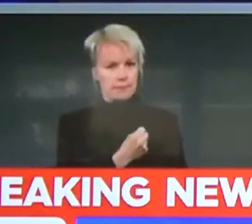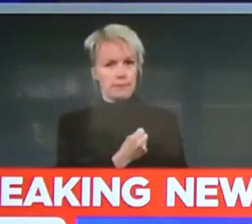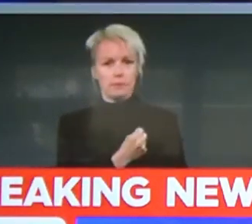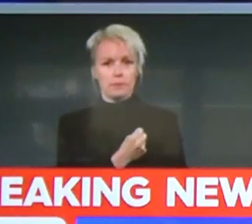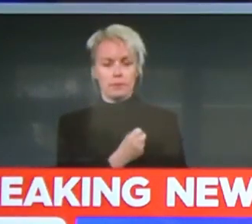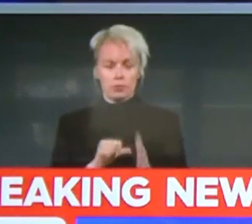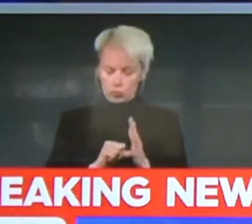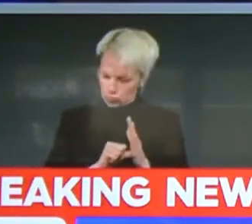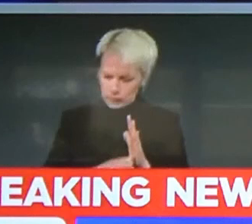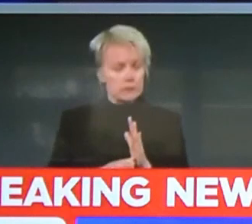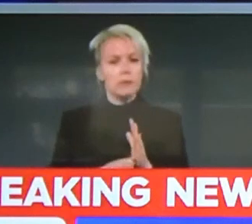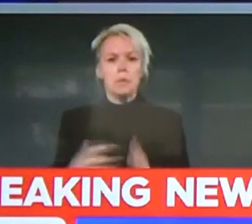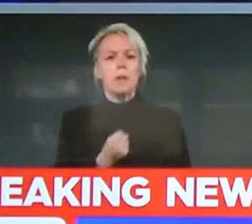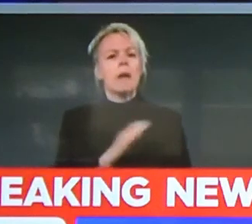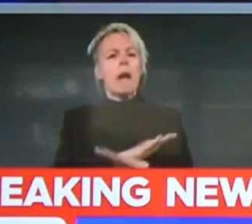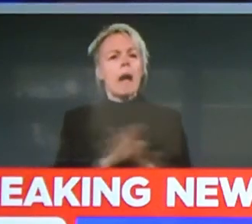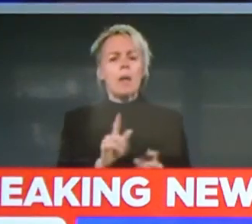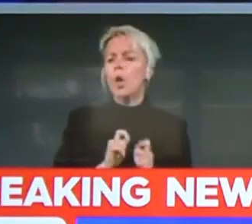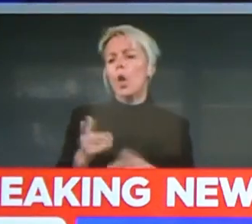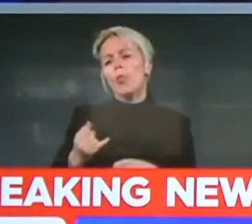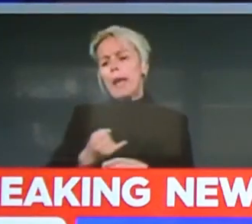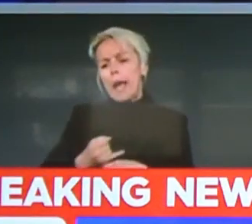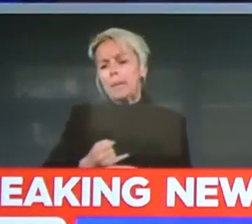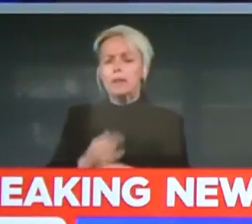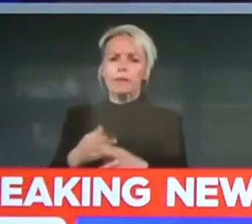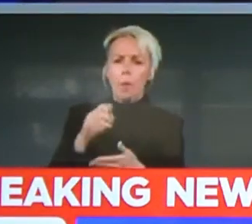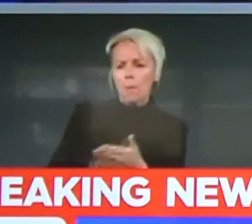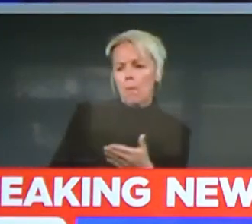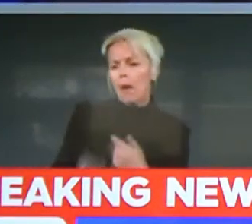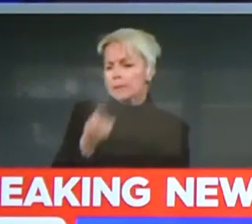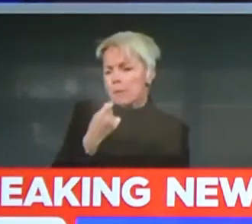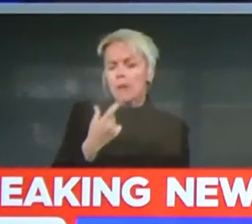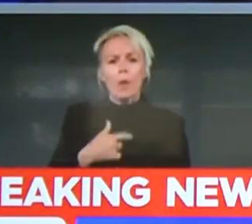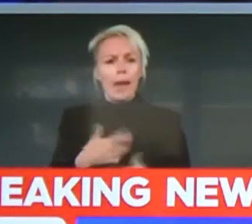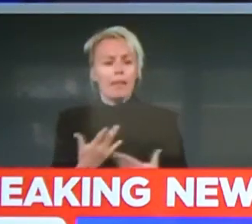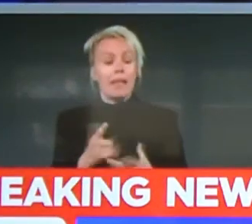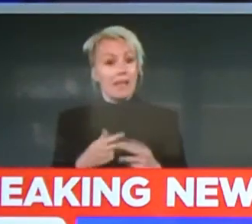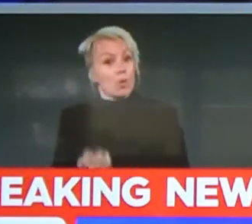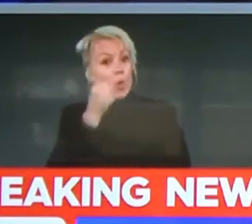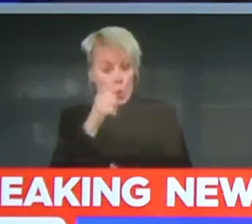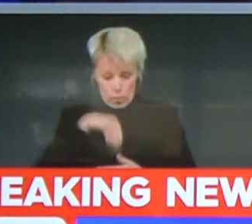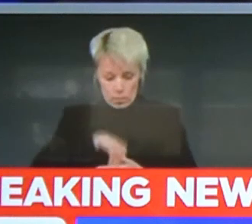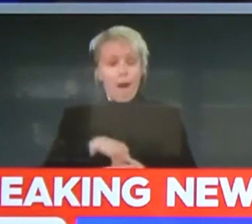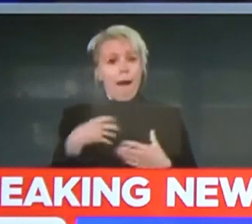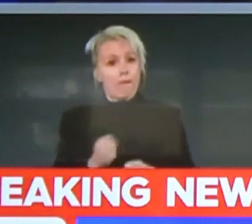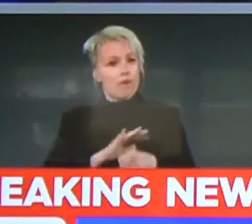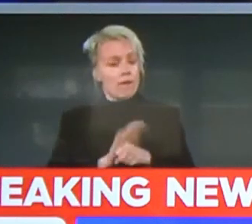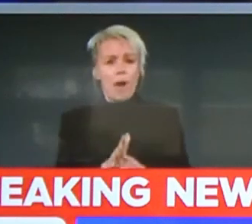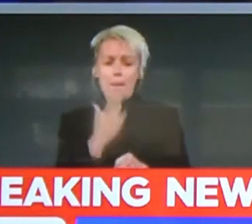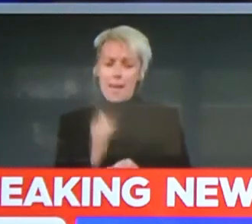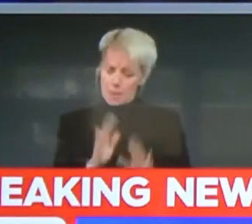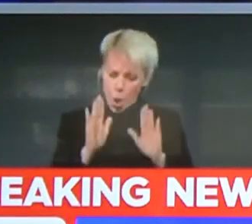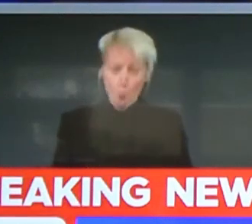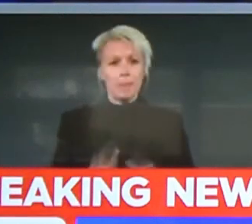You must not go to the chemist when you've been told you've got the disease. Some people have been doing